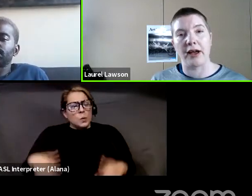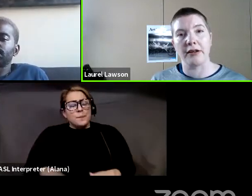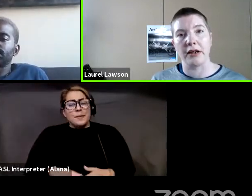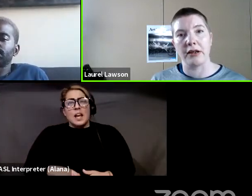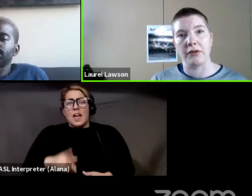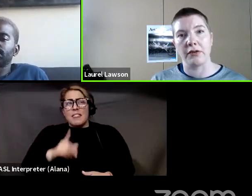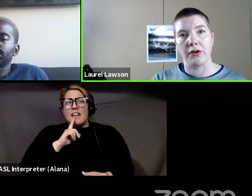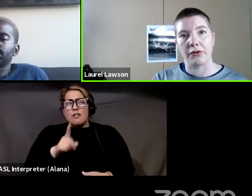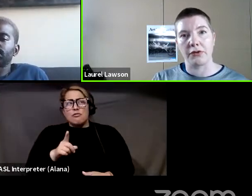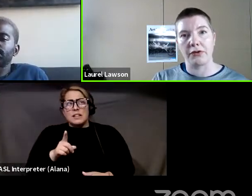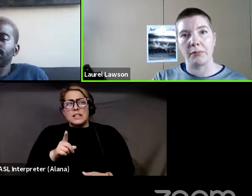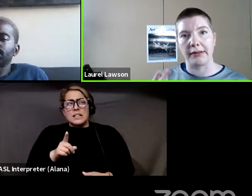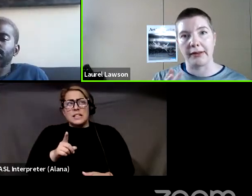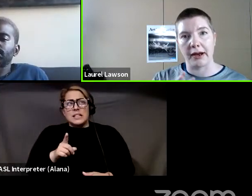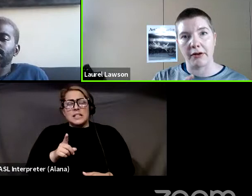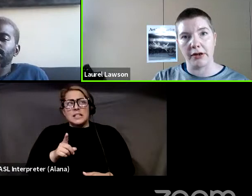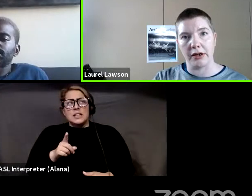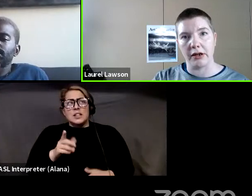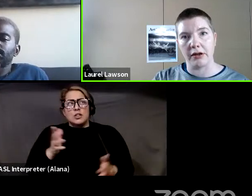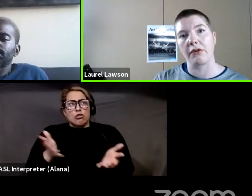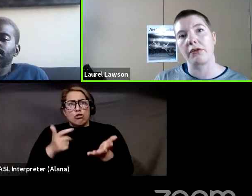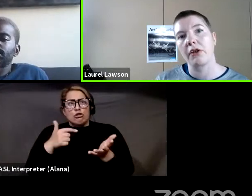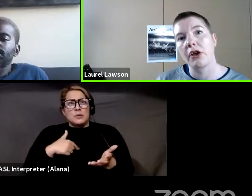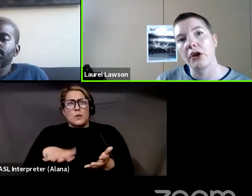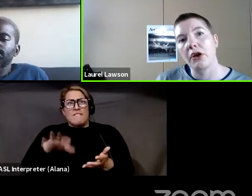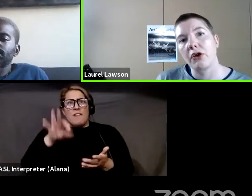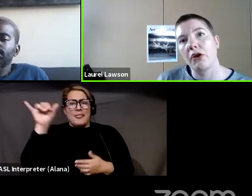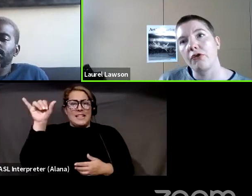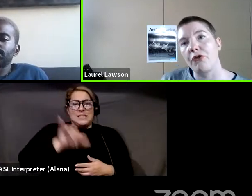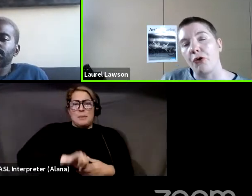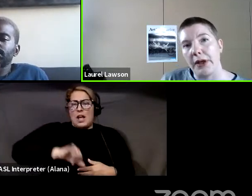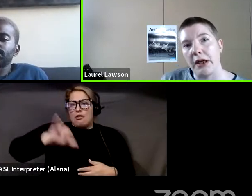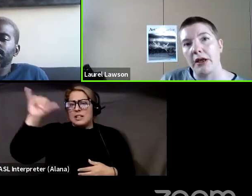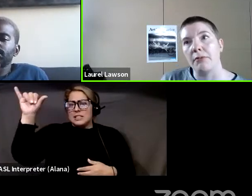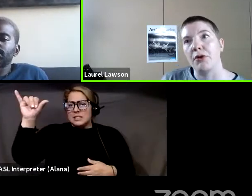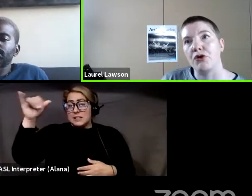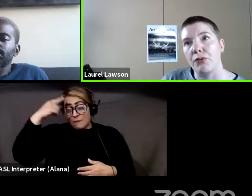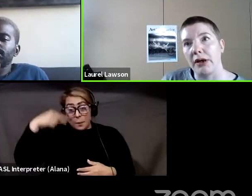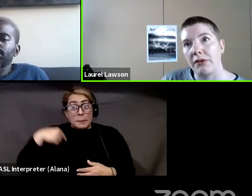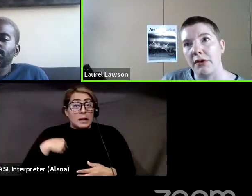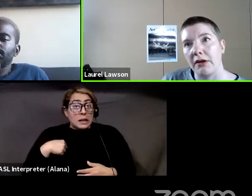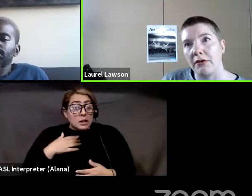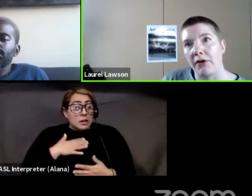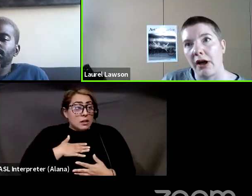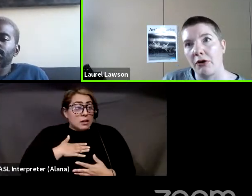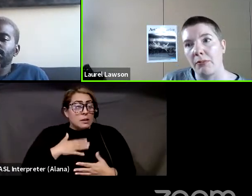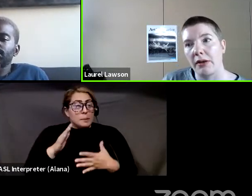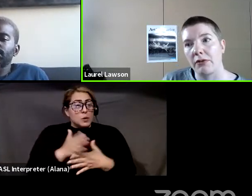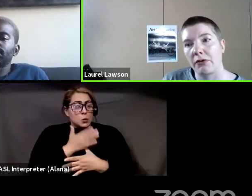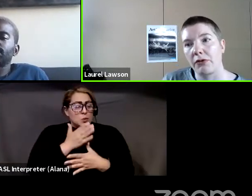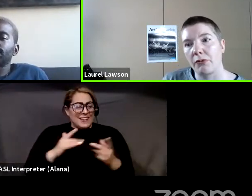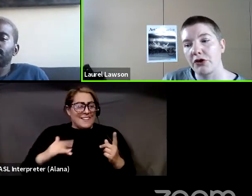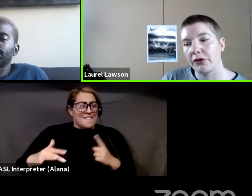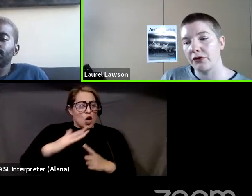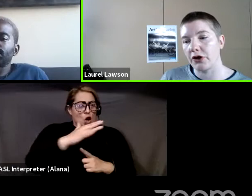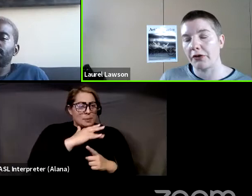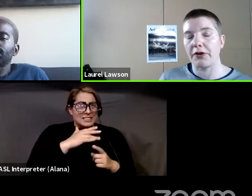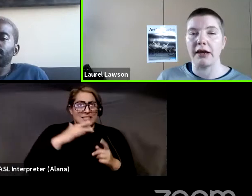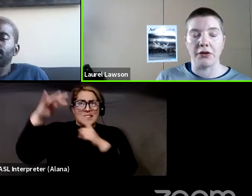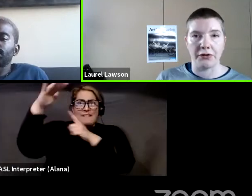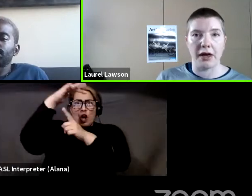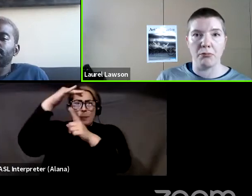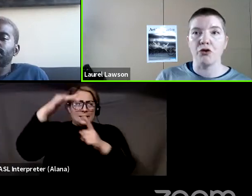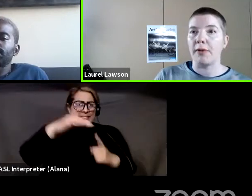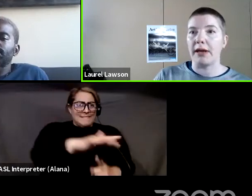really finding the similarities for me between the environments, which isn't